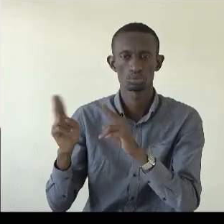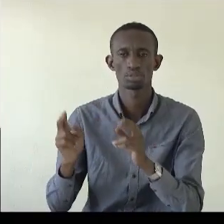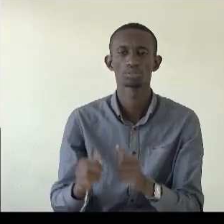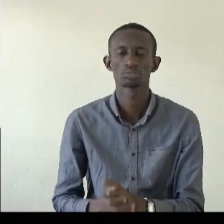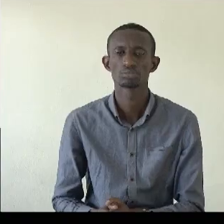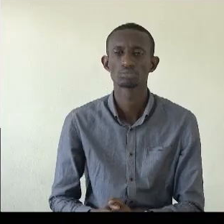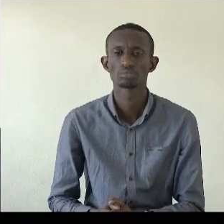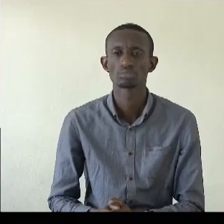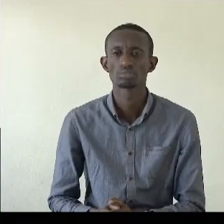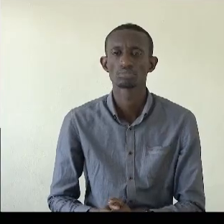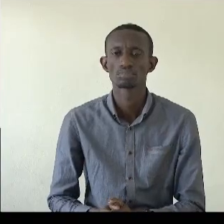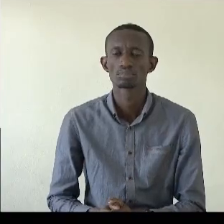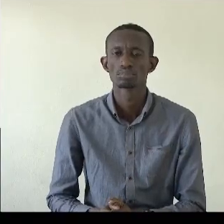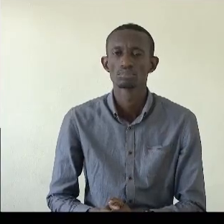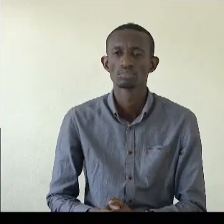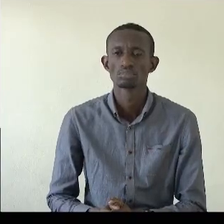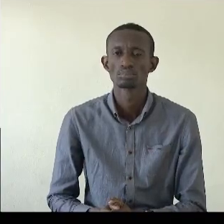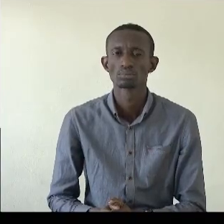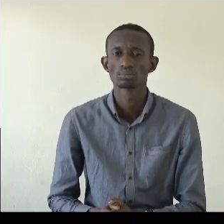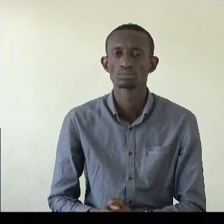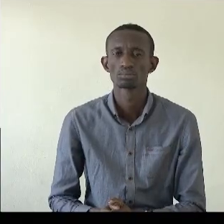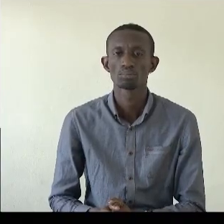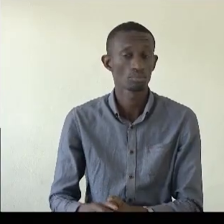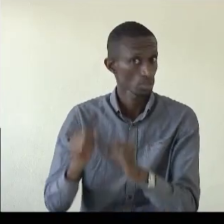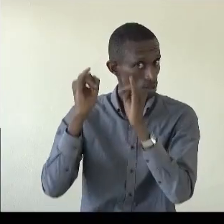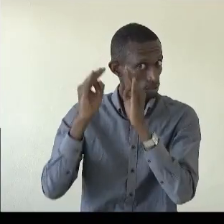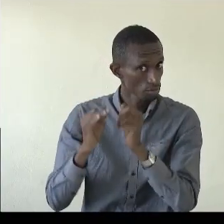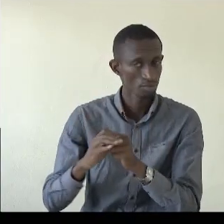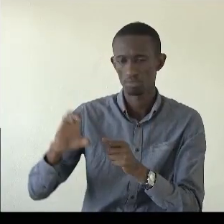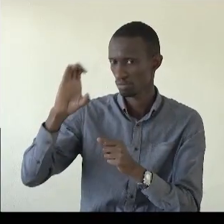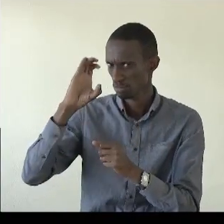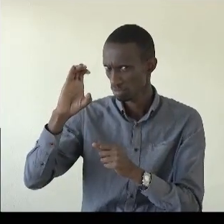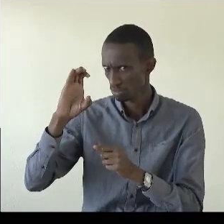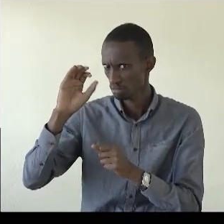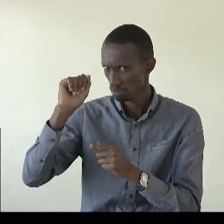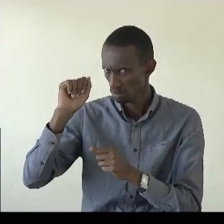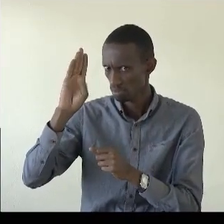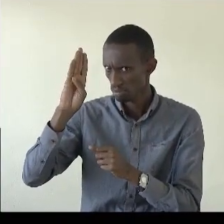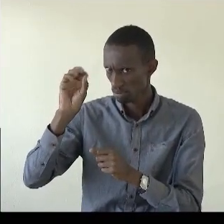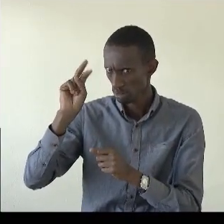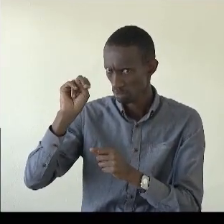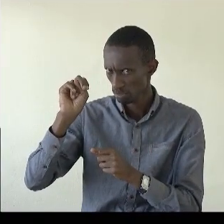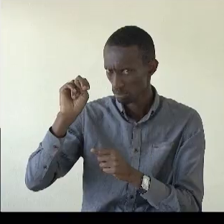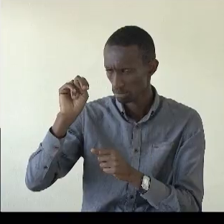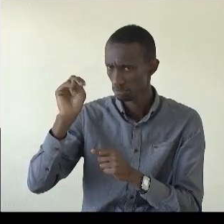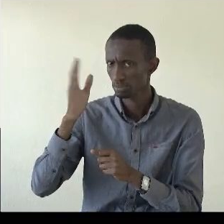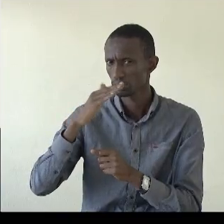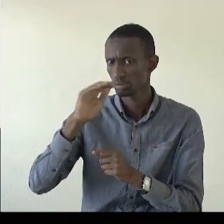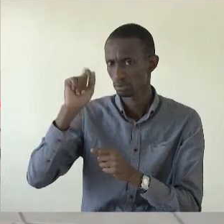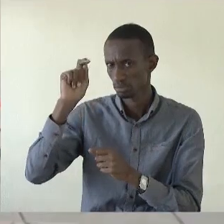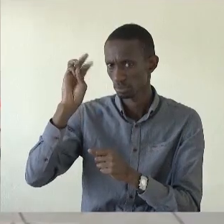compound. So if the carbon atoms are 9 over here, so that will